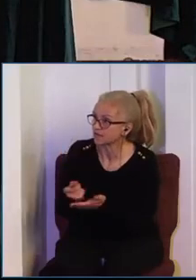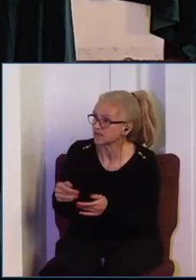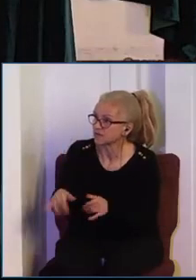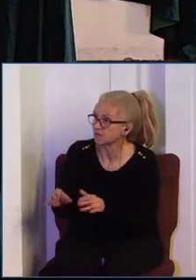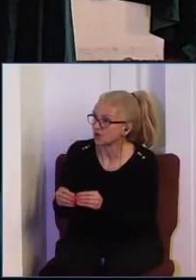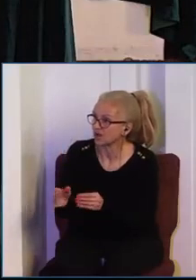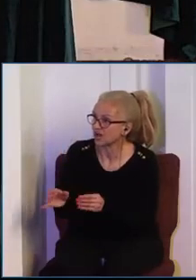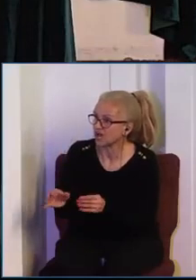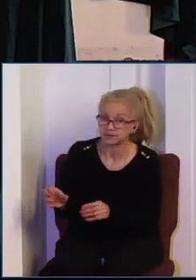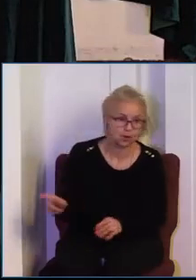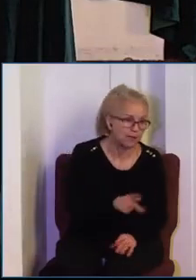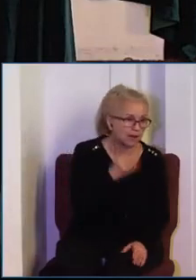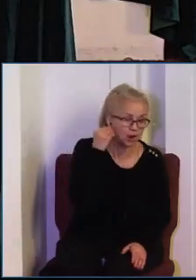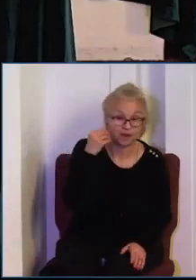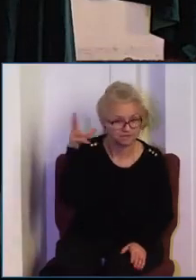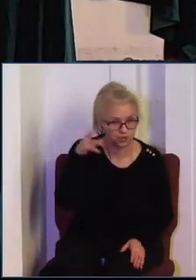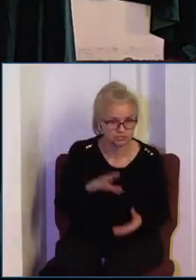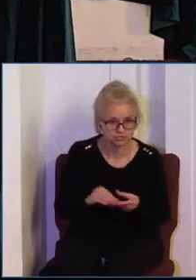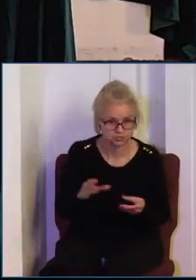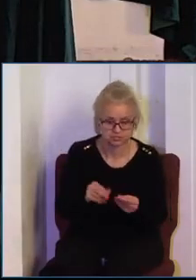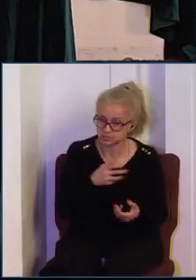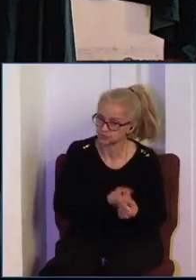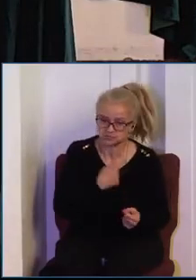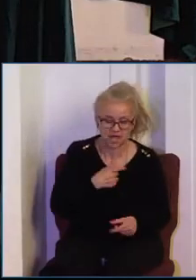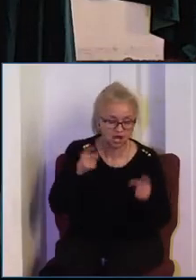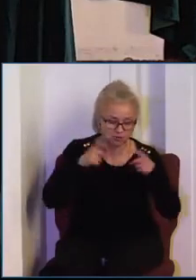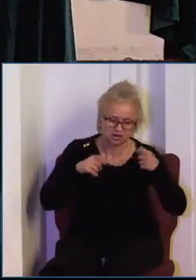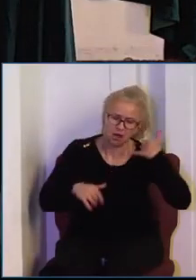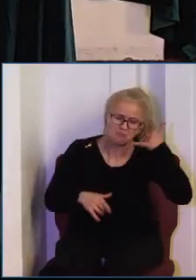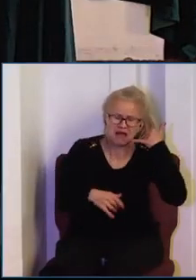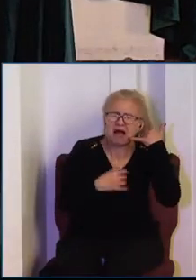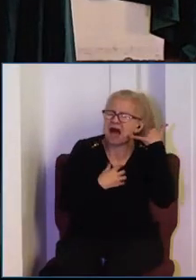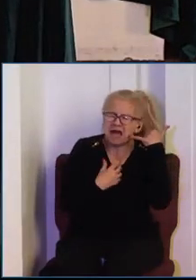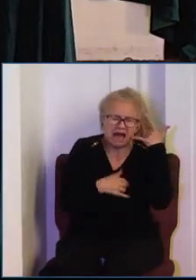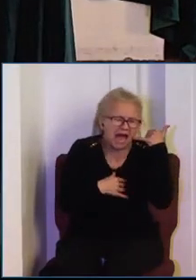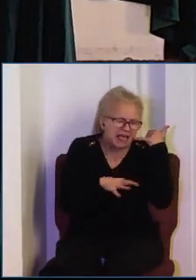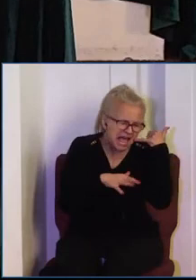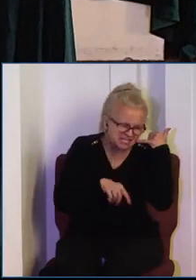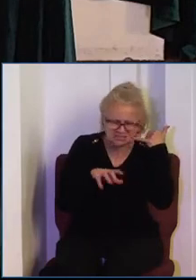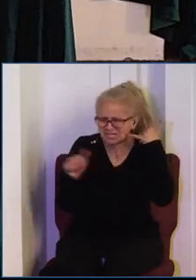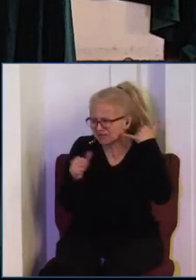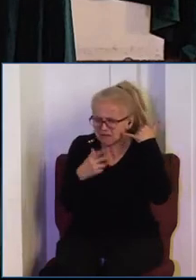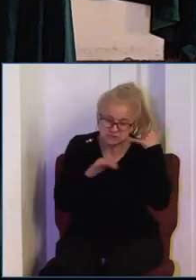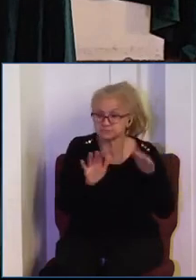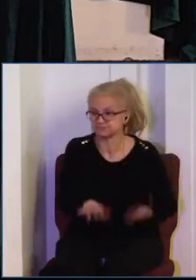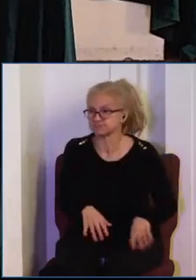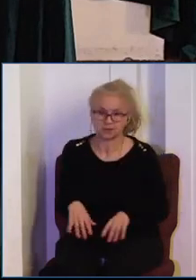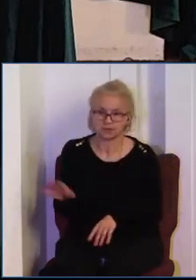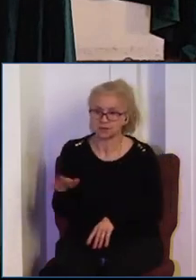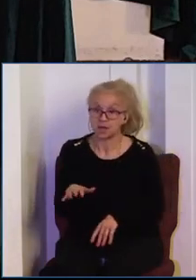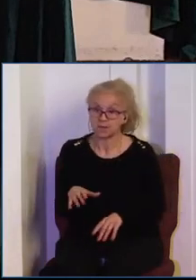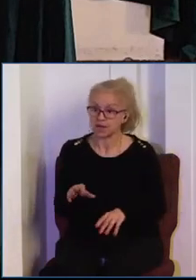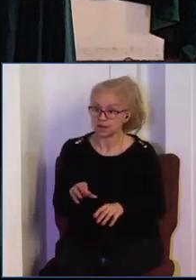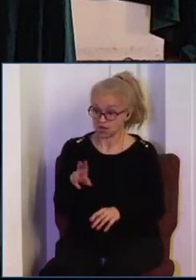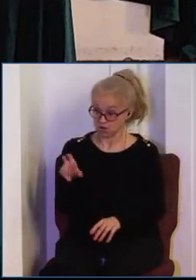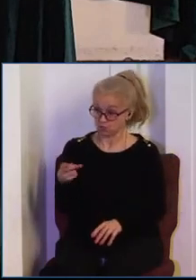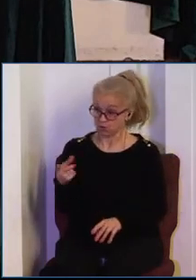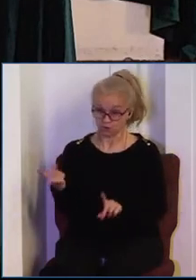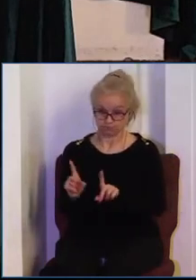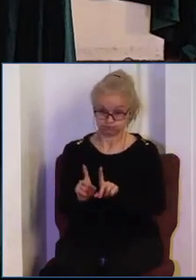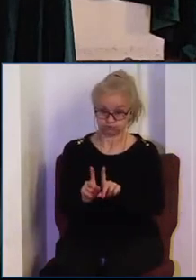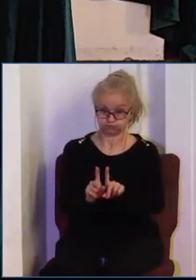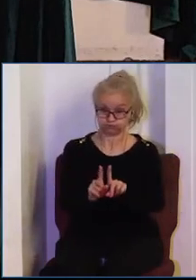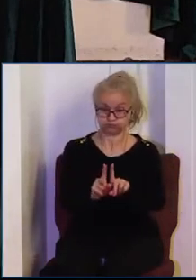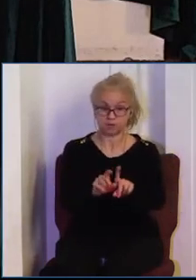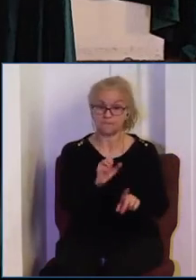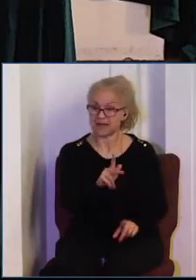the stories, trust me. I get the crying phone calls sometimes. But Ruth goes with Naomi